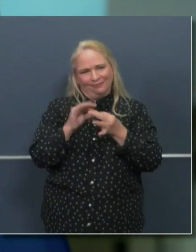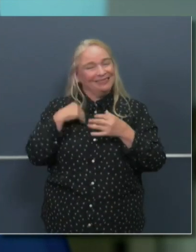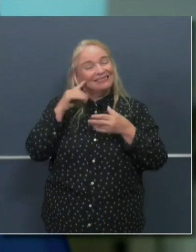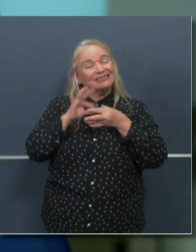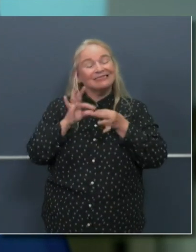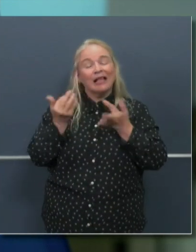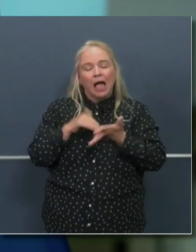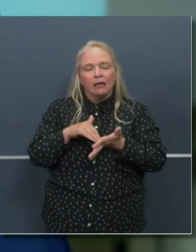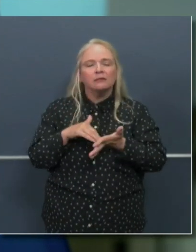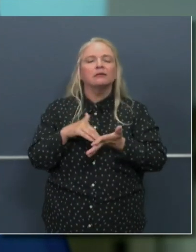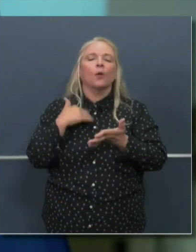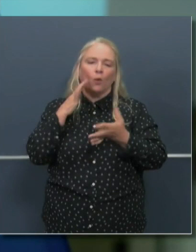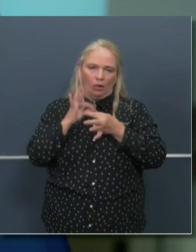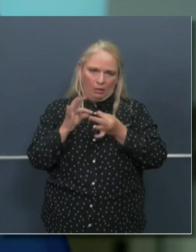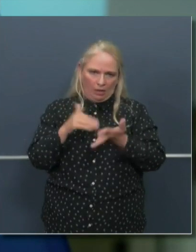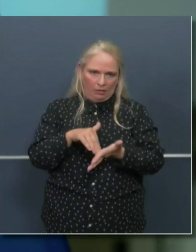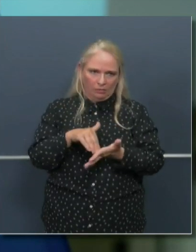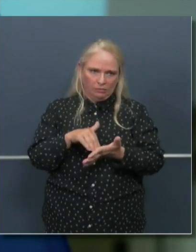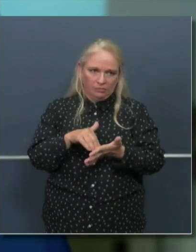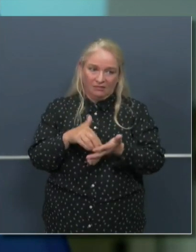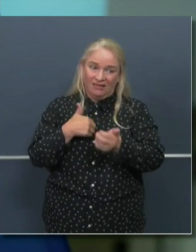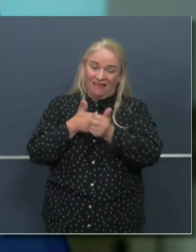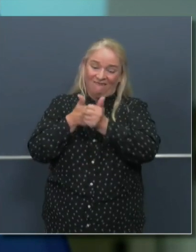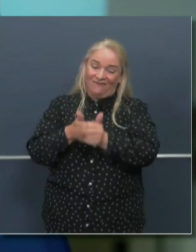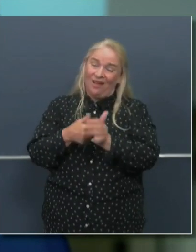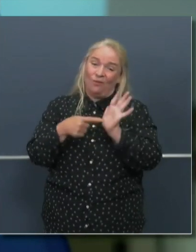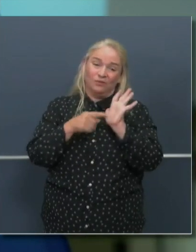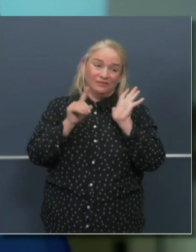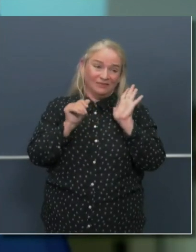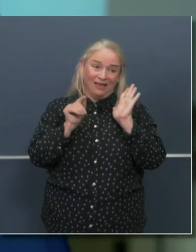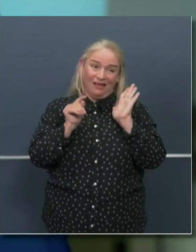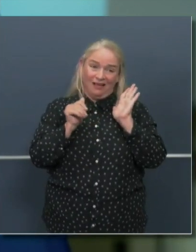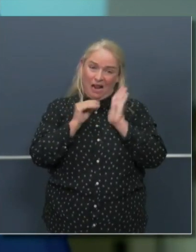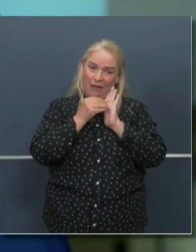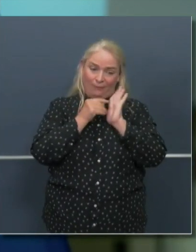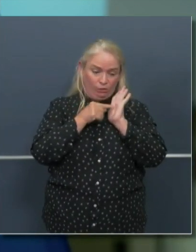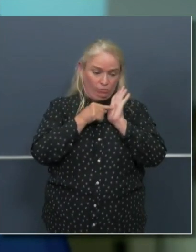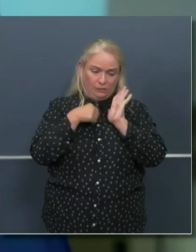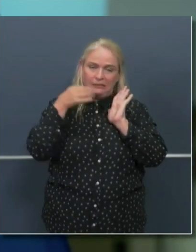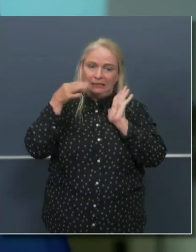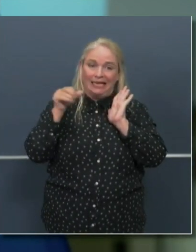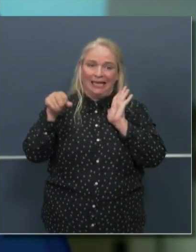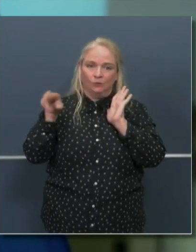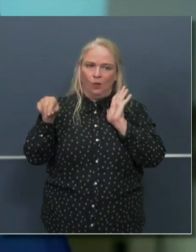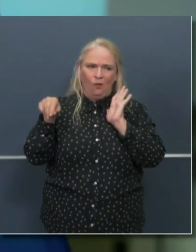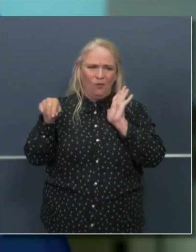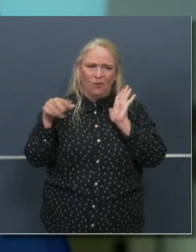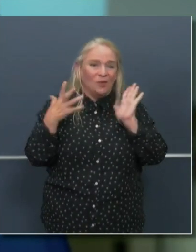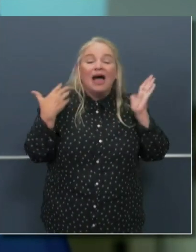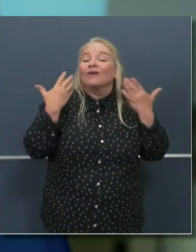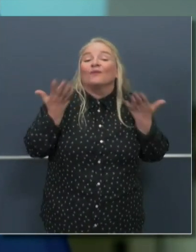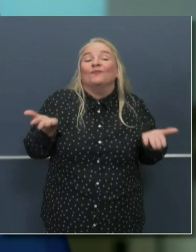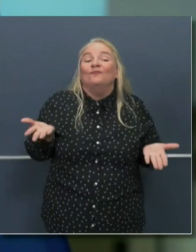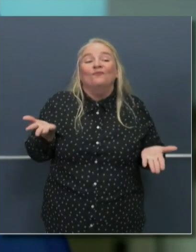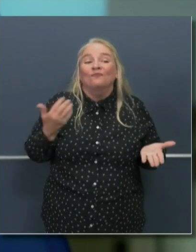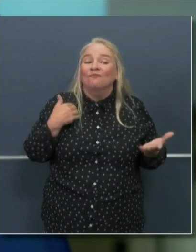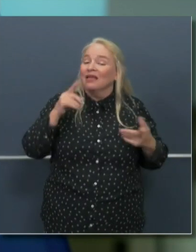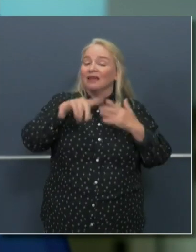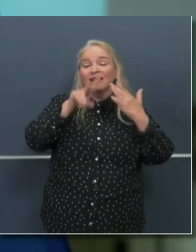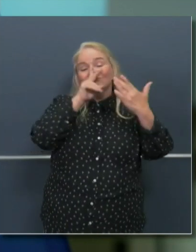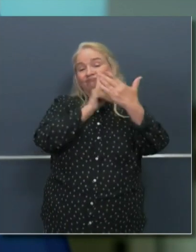decision will be based on the data, based upon where we are in a number of weeks. That's not just, we're